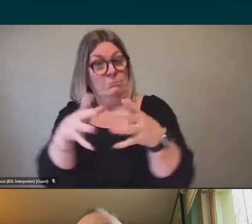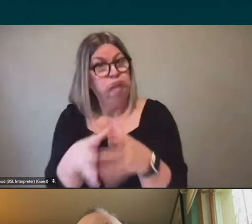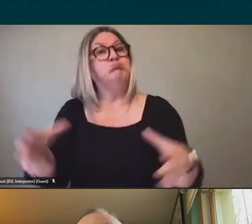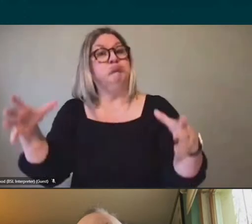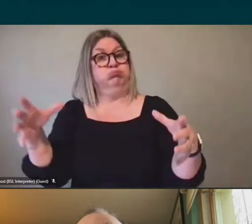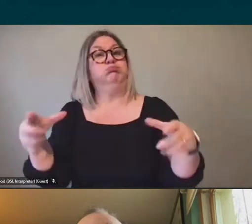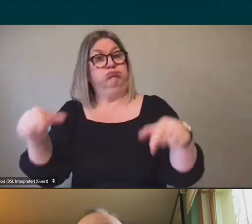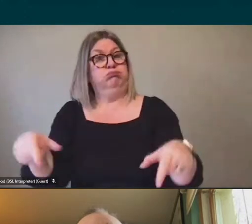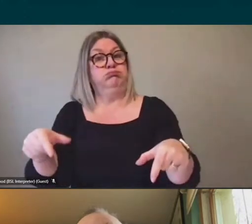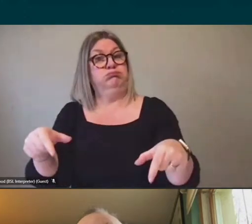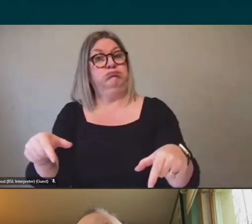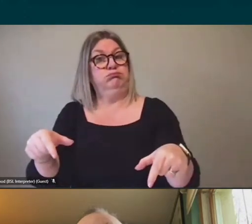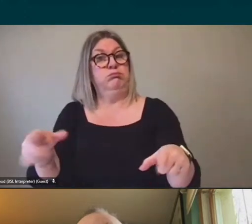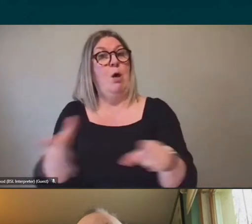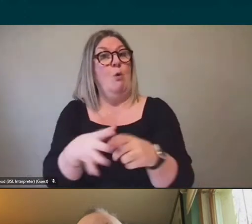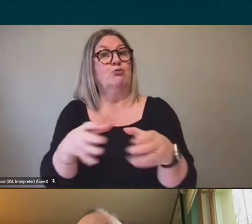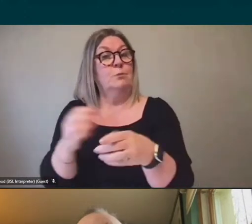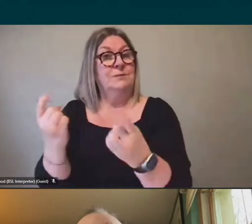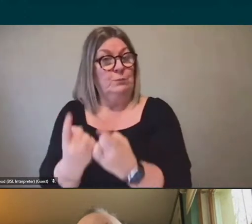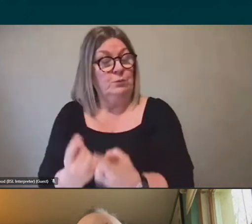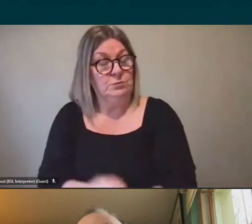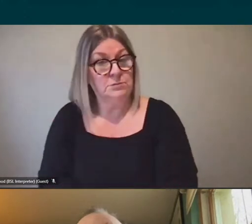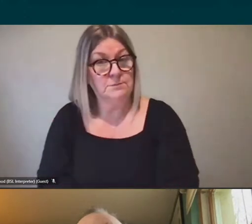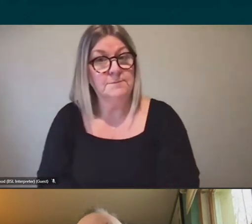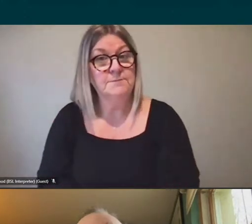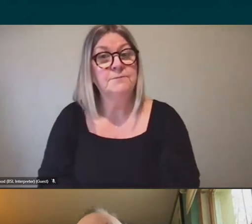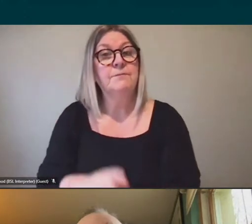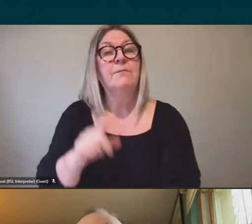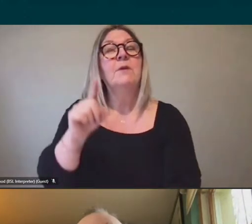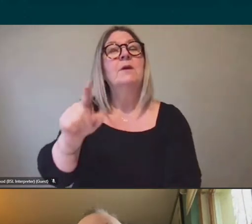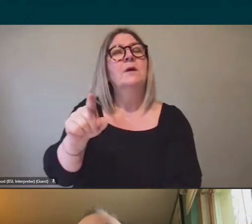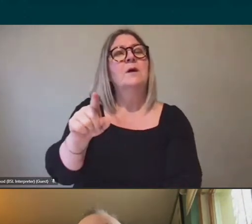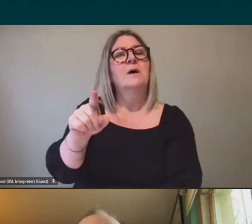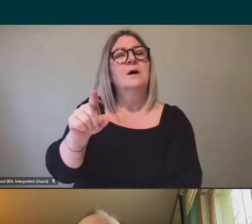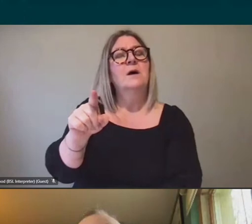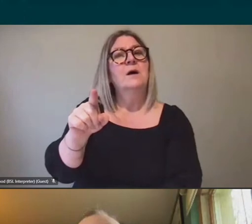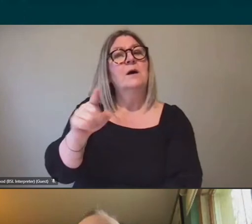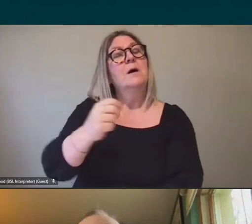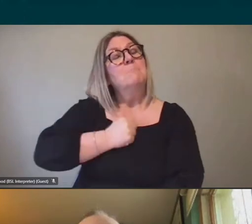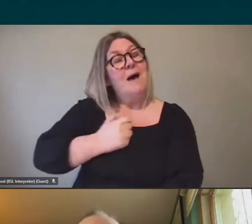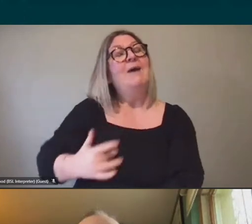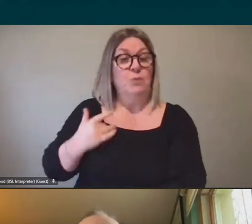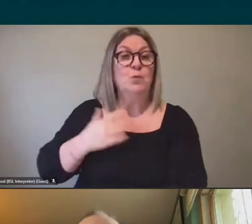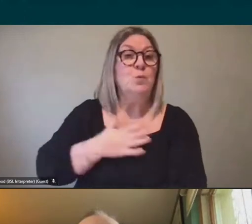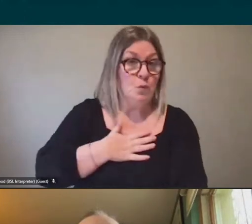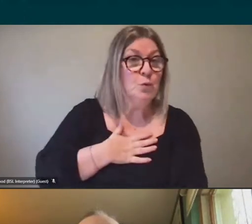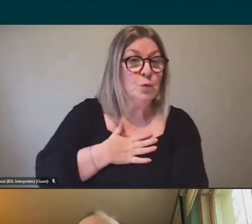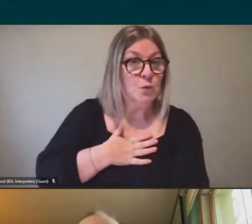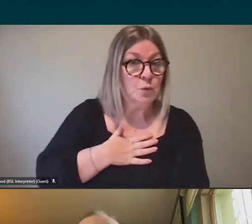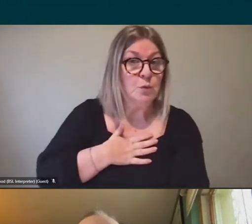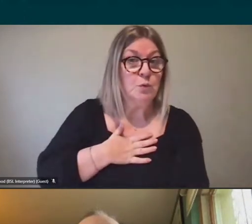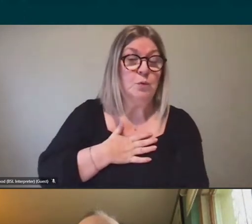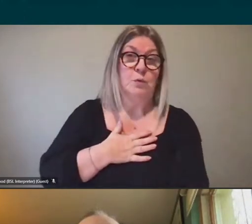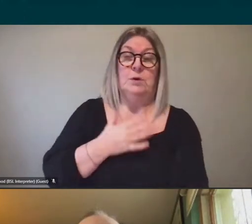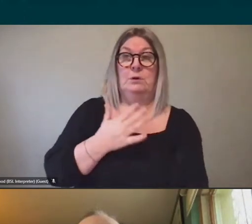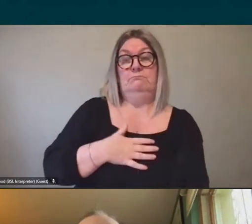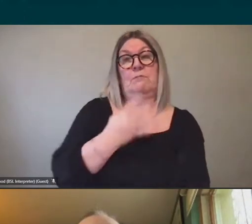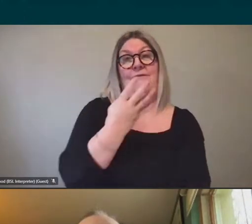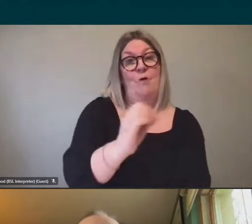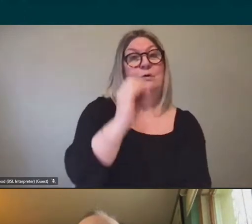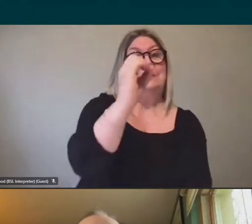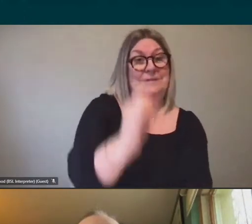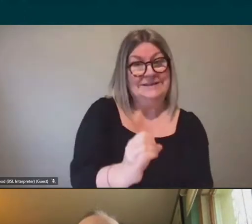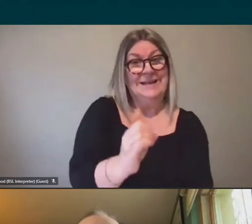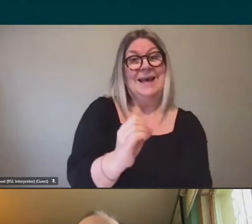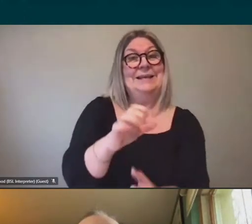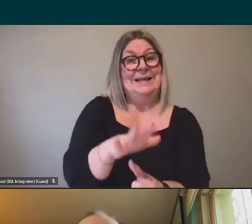groups mattered. In that spirit, it would have, in my opinion, seen almost 40% of senior positions